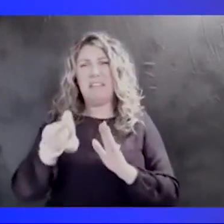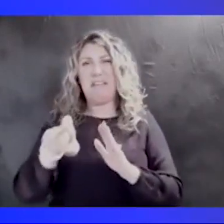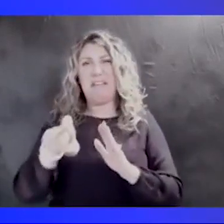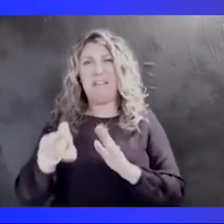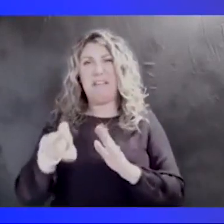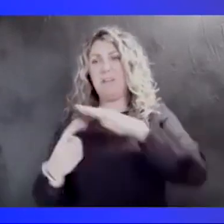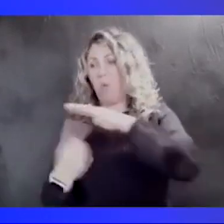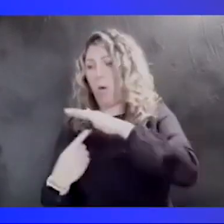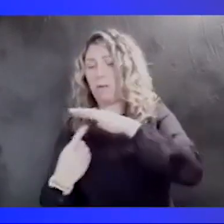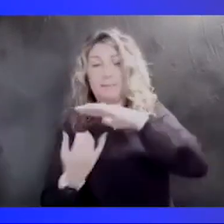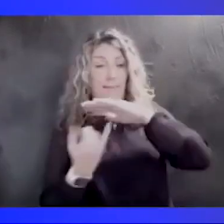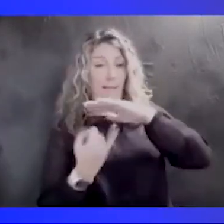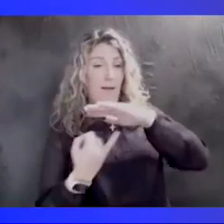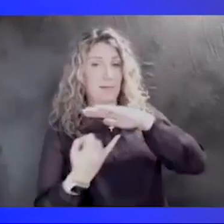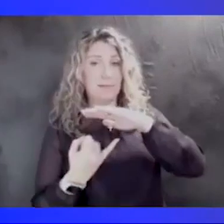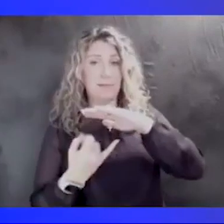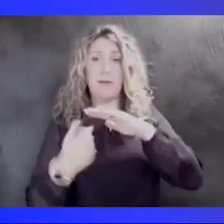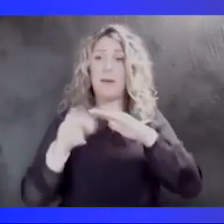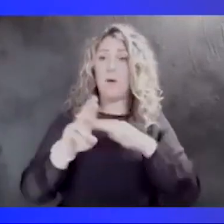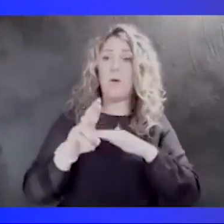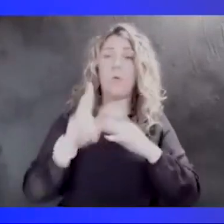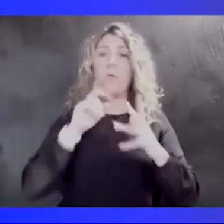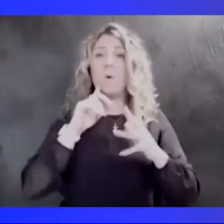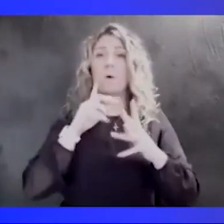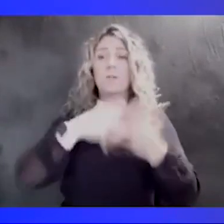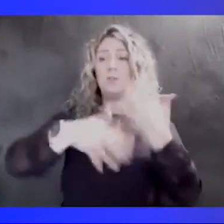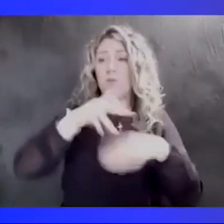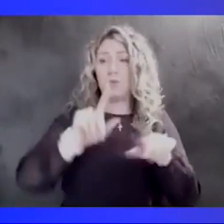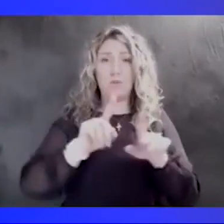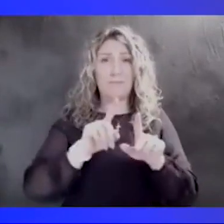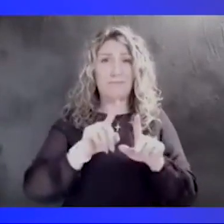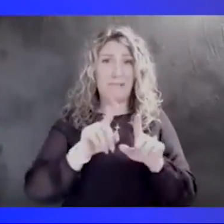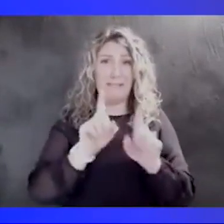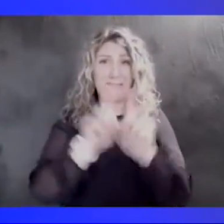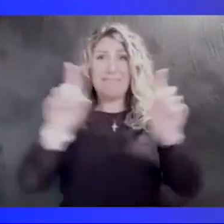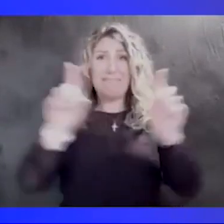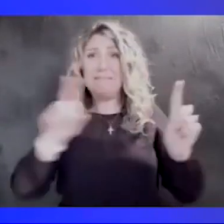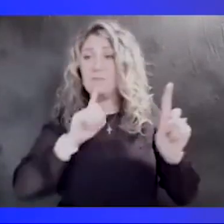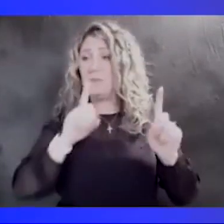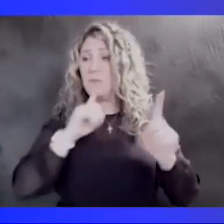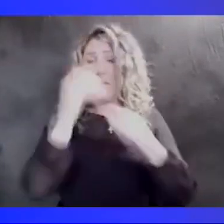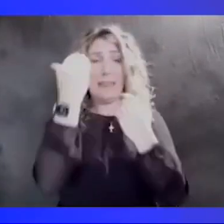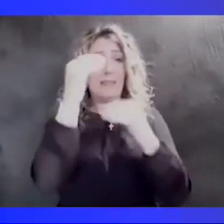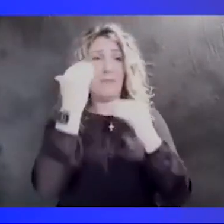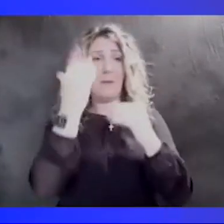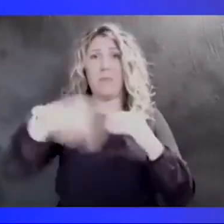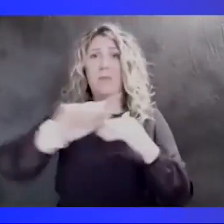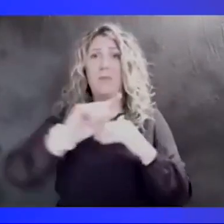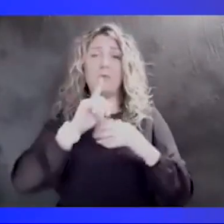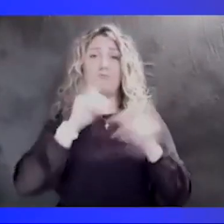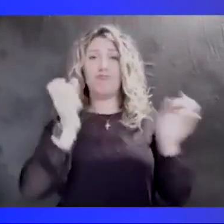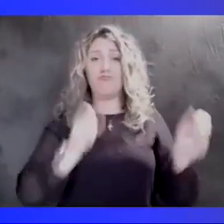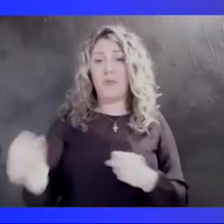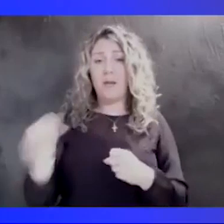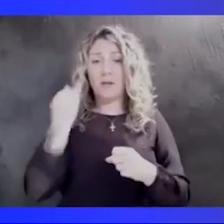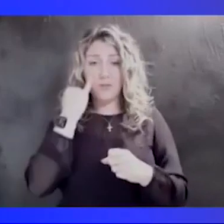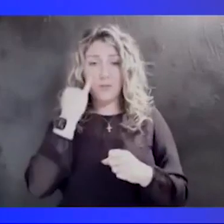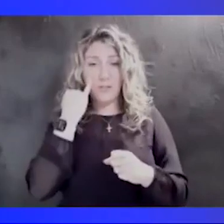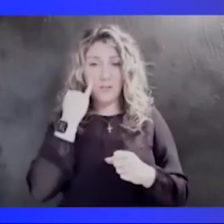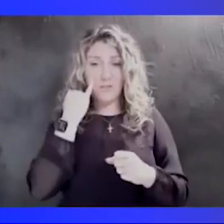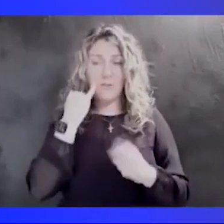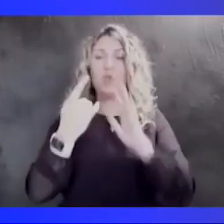or stay socially distanced? Right now, they're really limiting those strategies if you are displaying